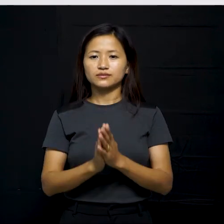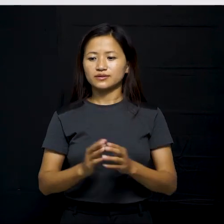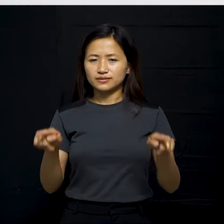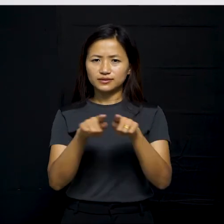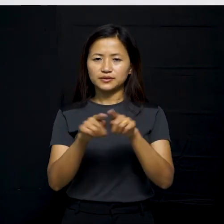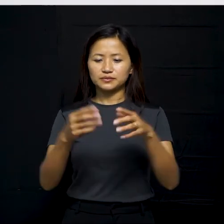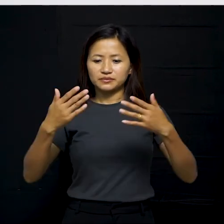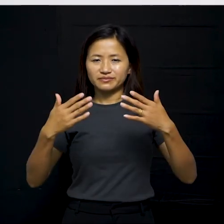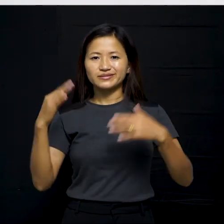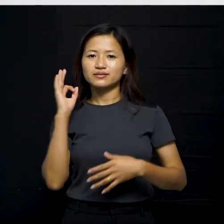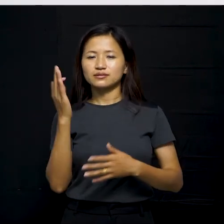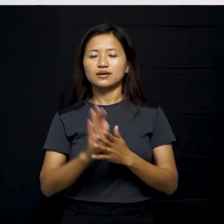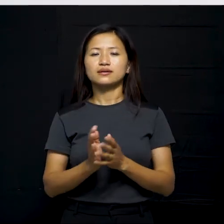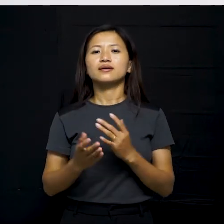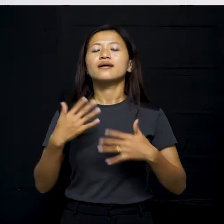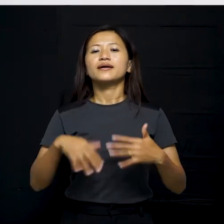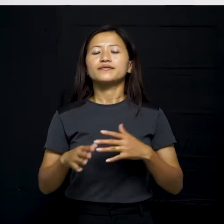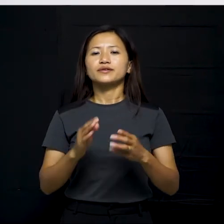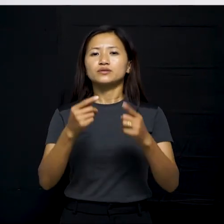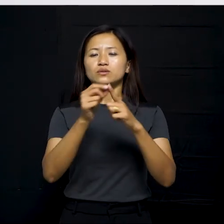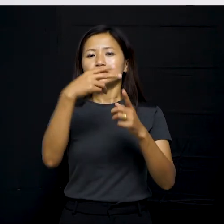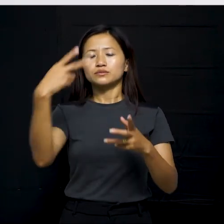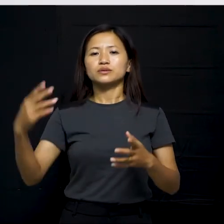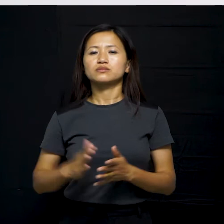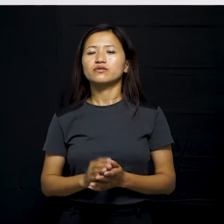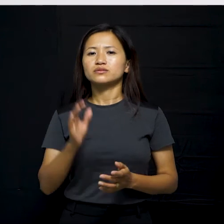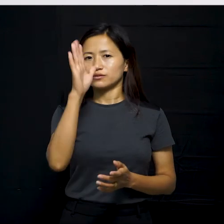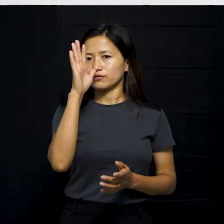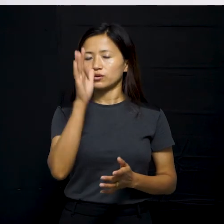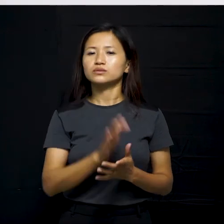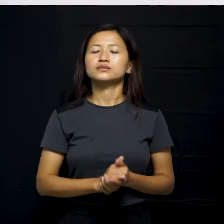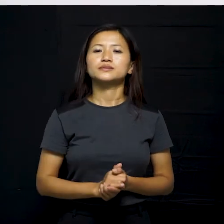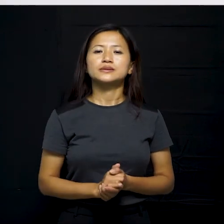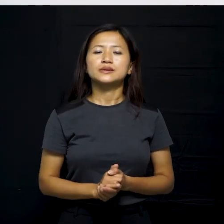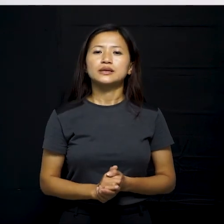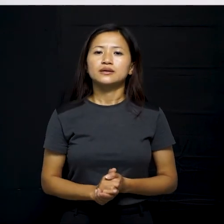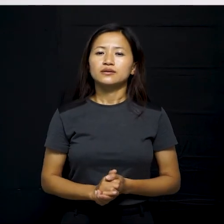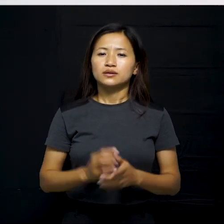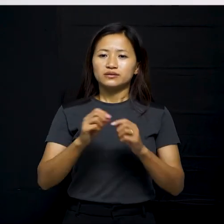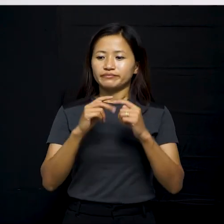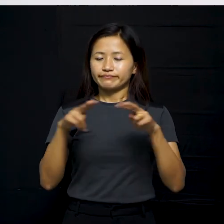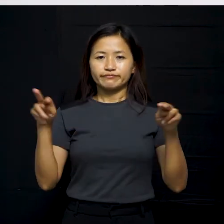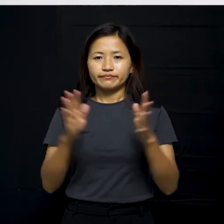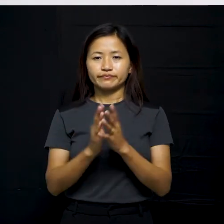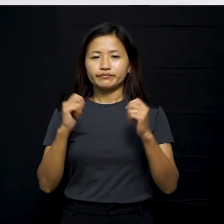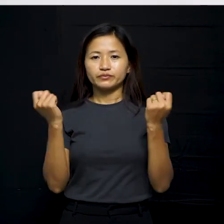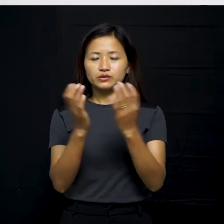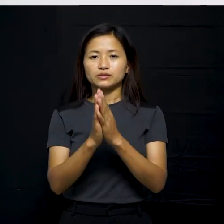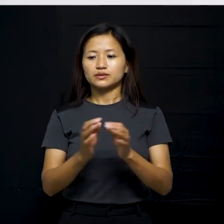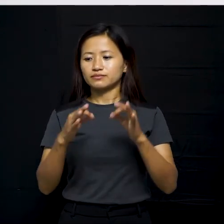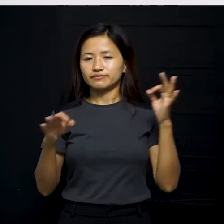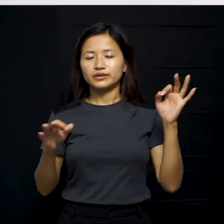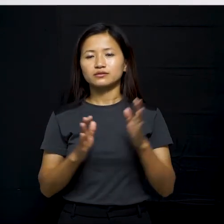of dancing. That's incorrect, so it is false, because every different tribes have different dances and